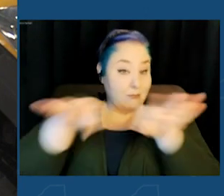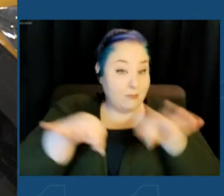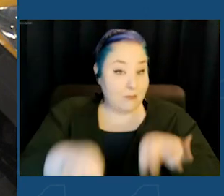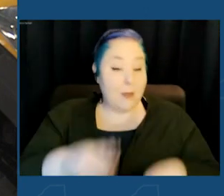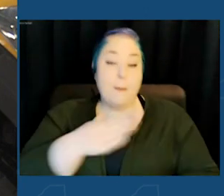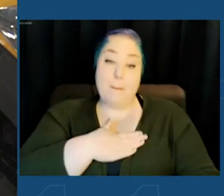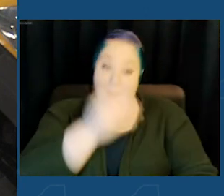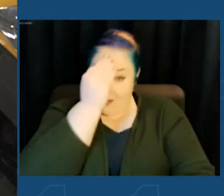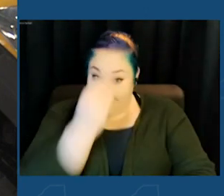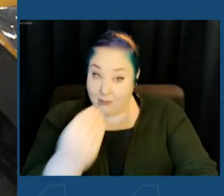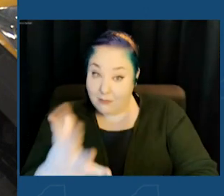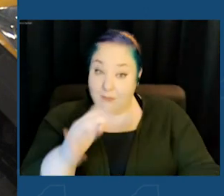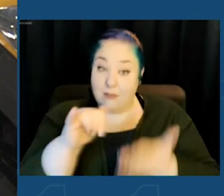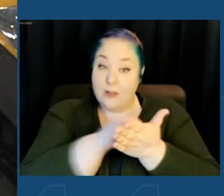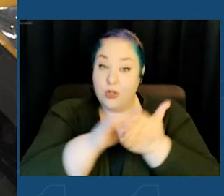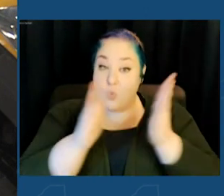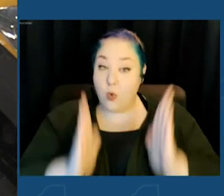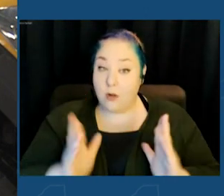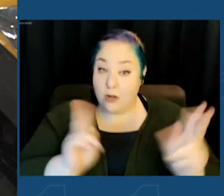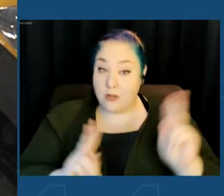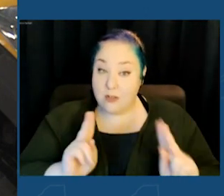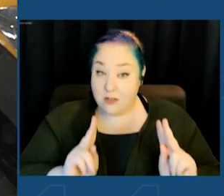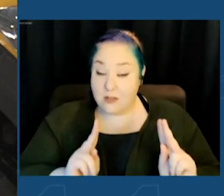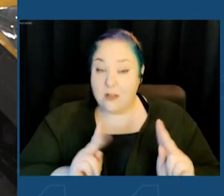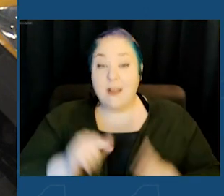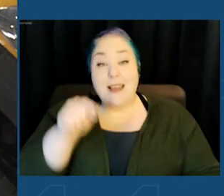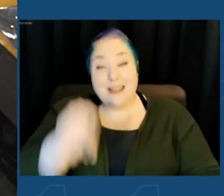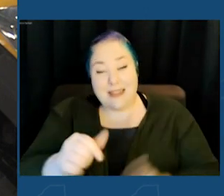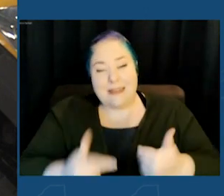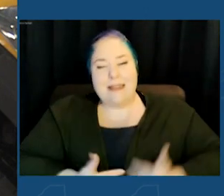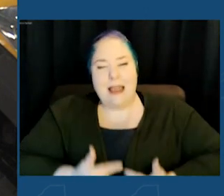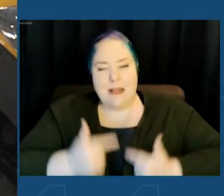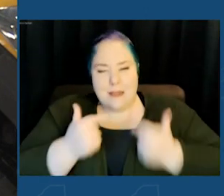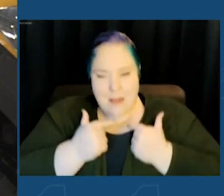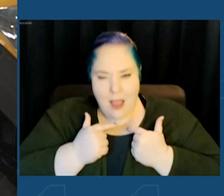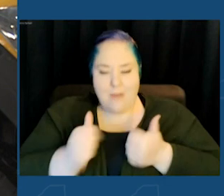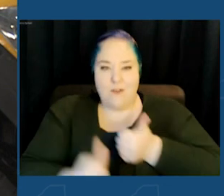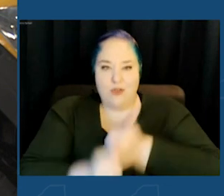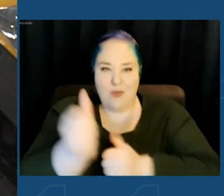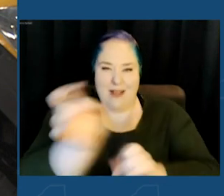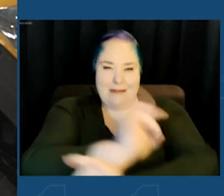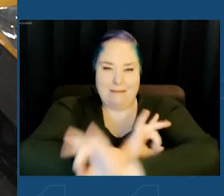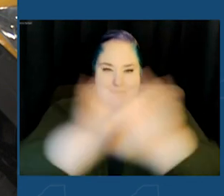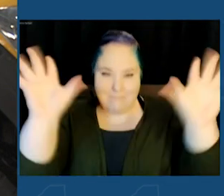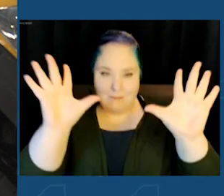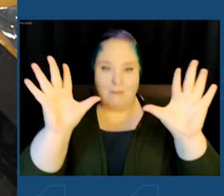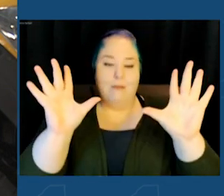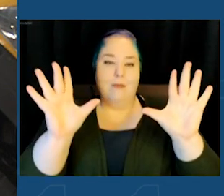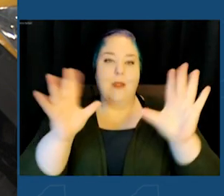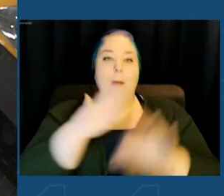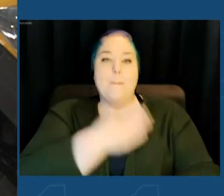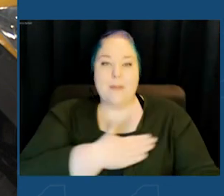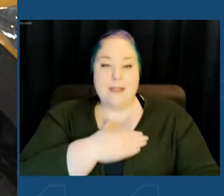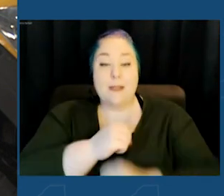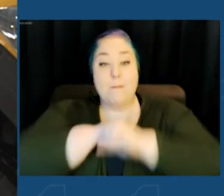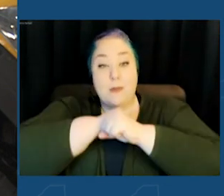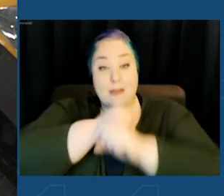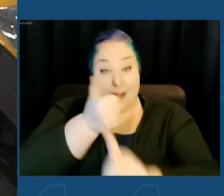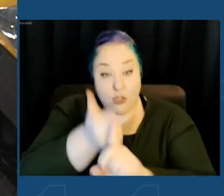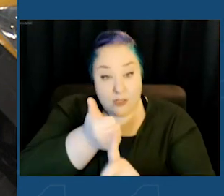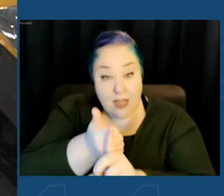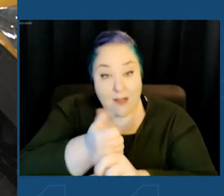simple this is a life-threatening dangerous event protect yourselves protect your families